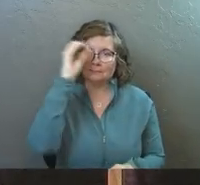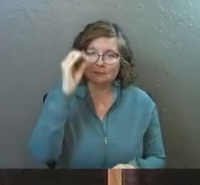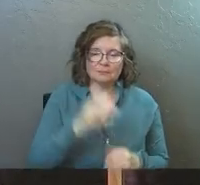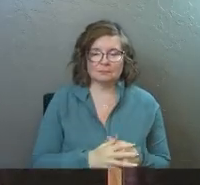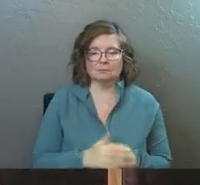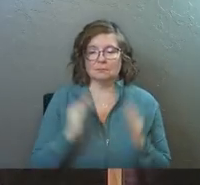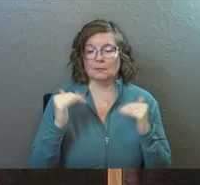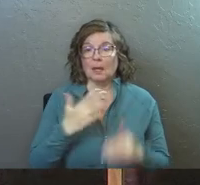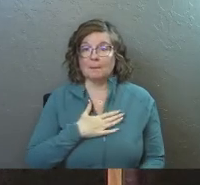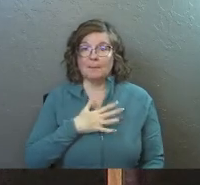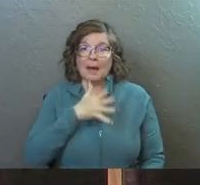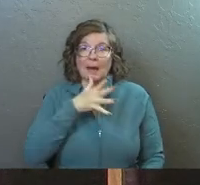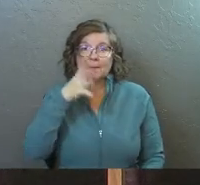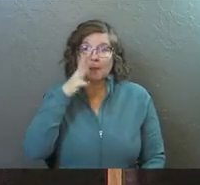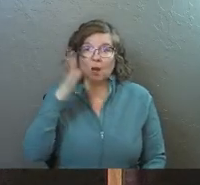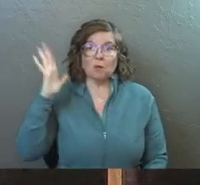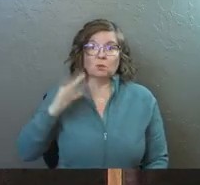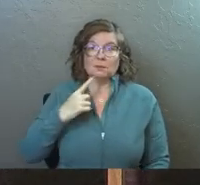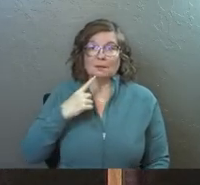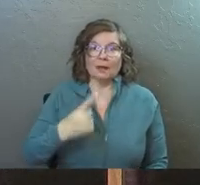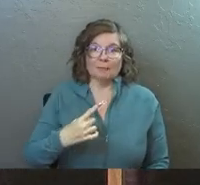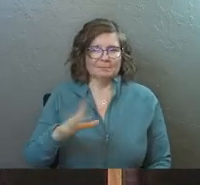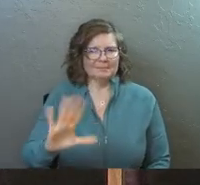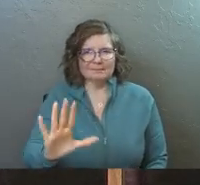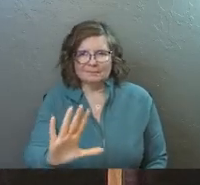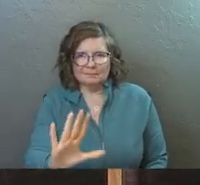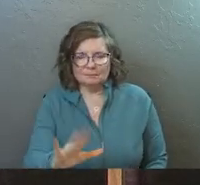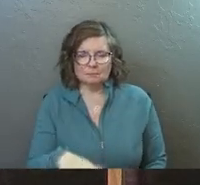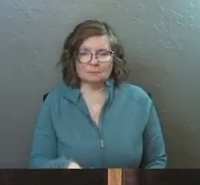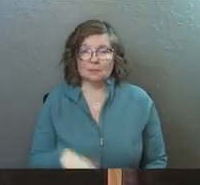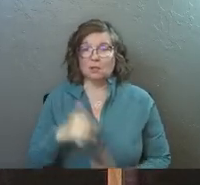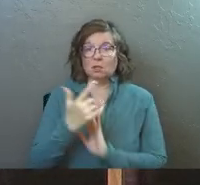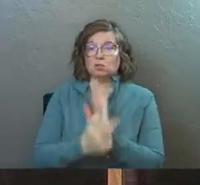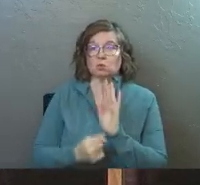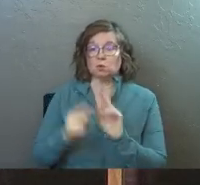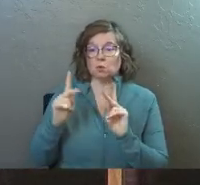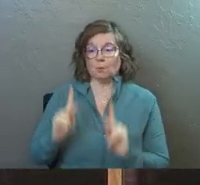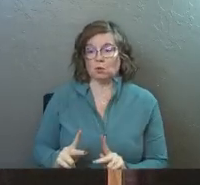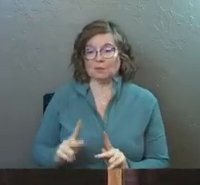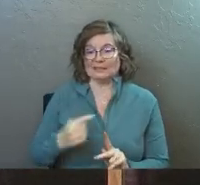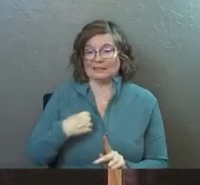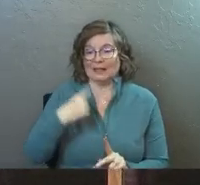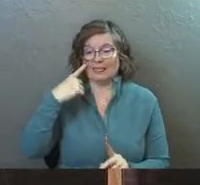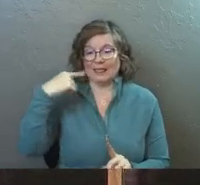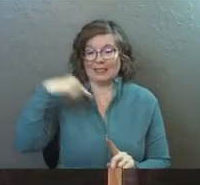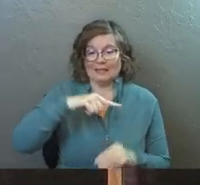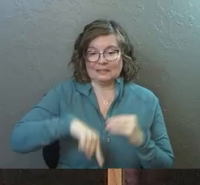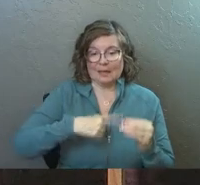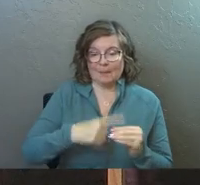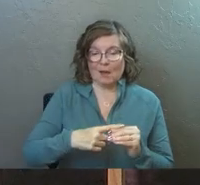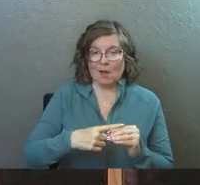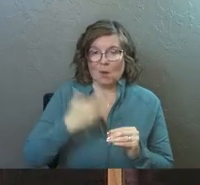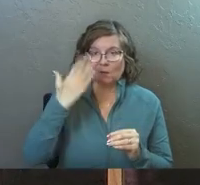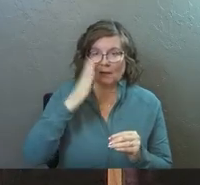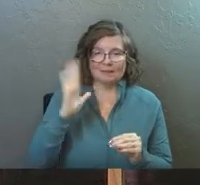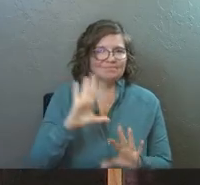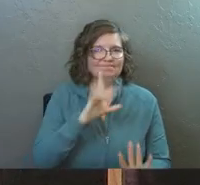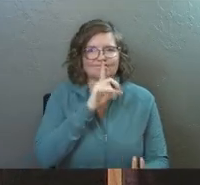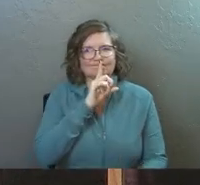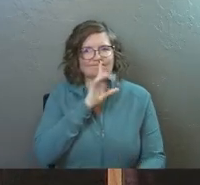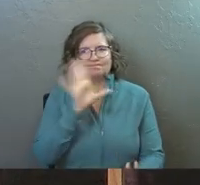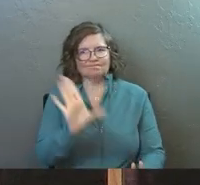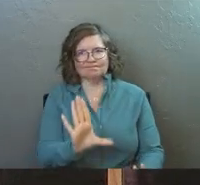My parents used to say, foul on the play. This YouTube personality thinks this about doctrine. Foul on the play.